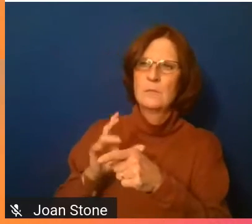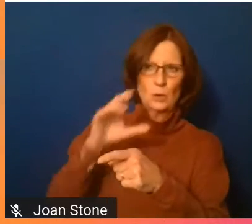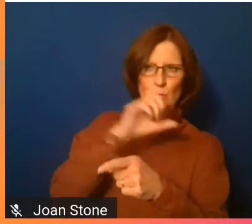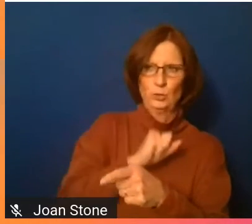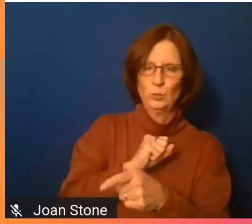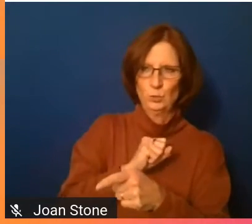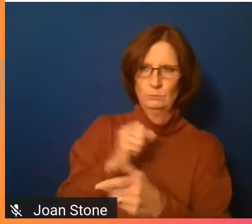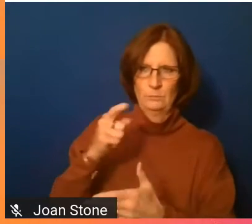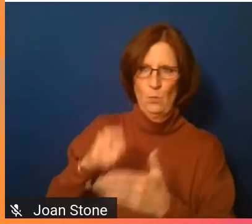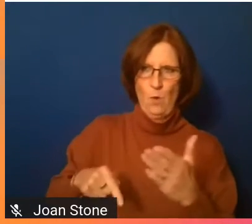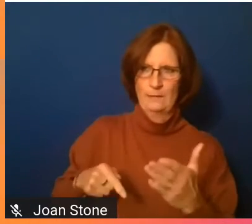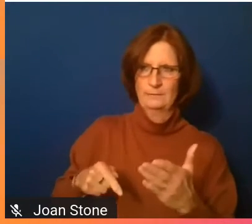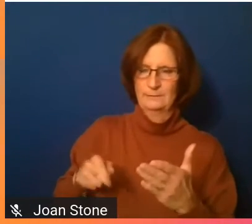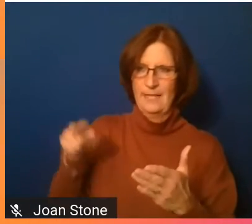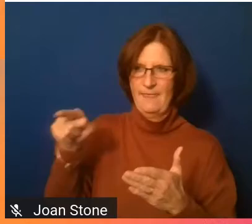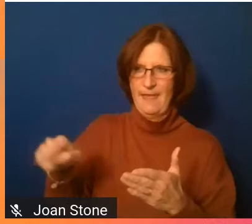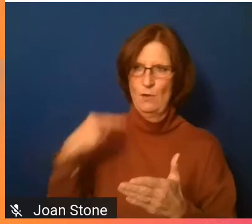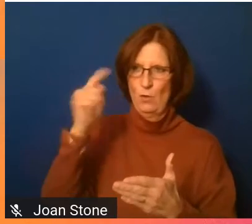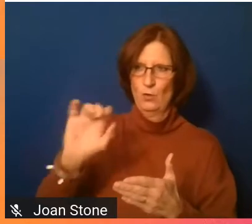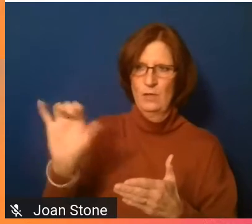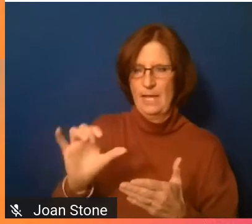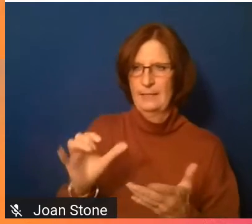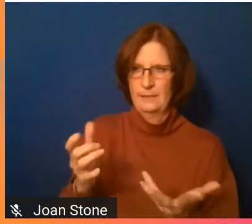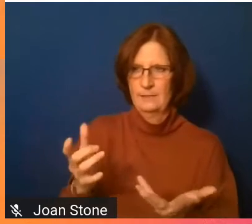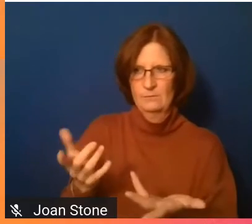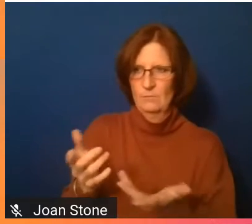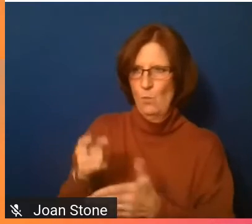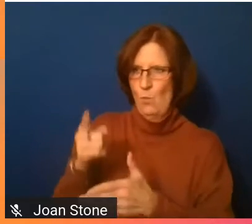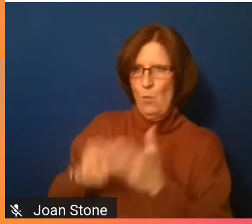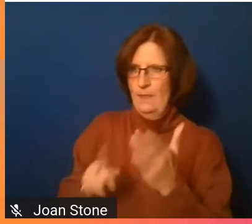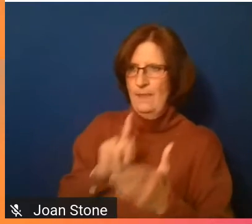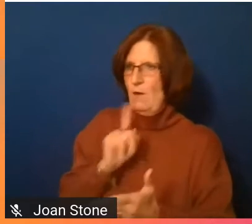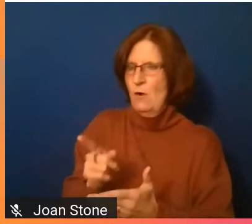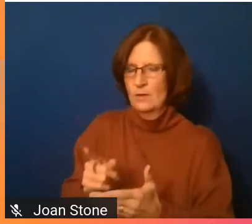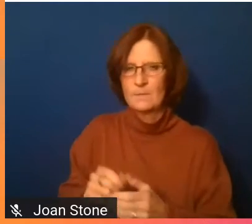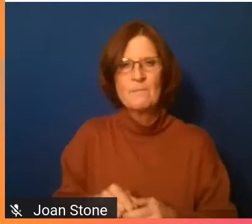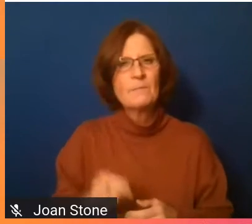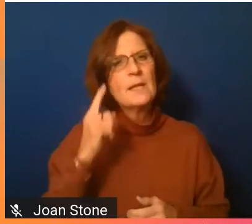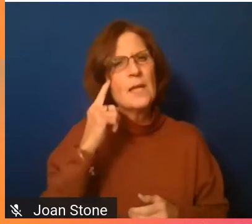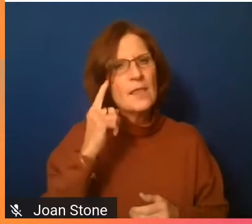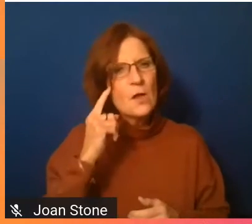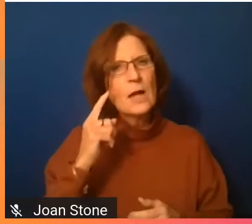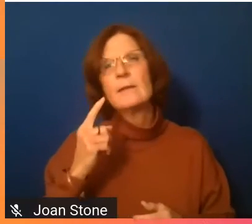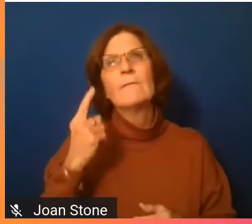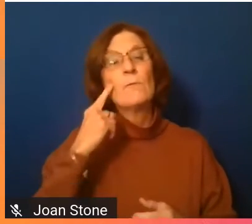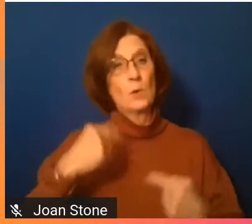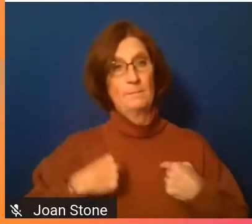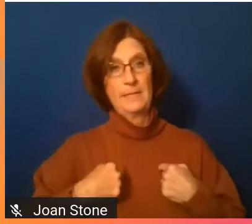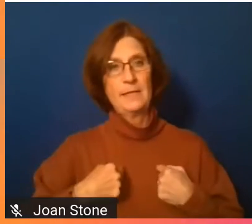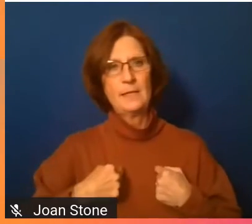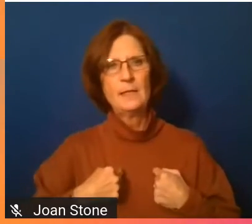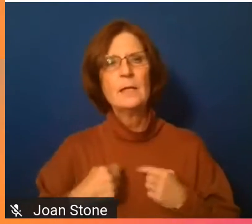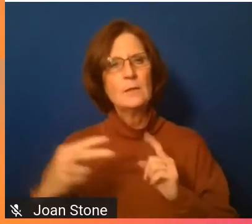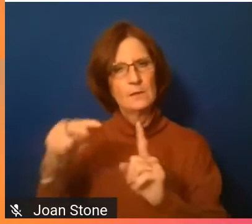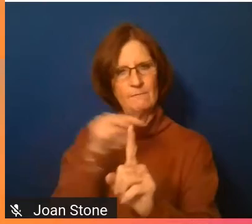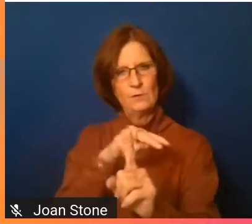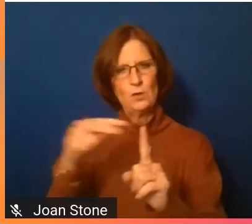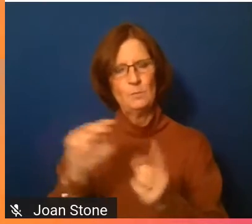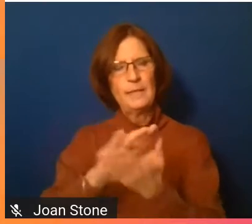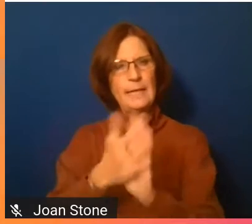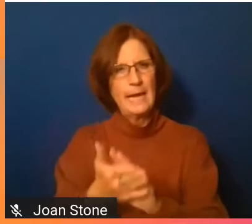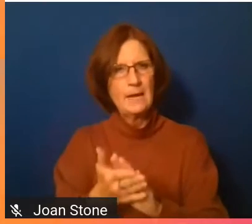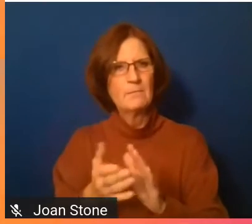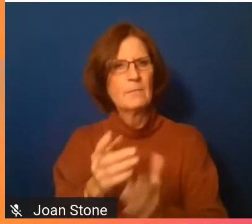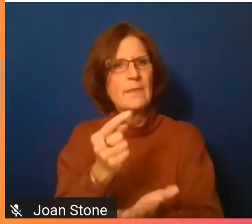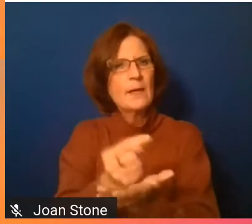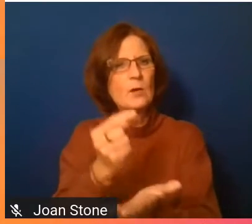it's I found that interesting and well, almost therapeutic. You know, for me as a filmmaker, to just